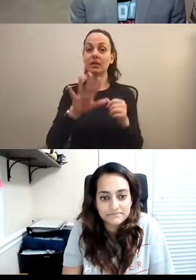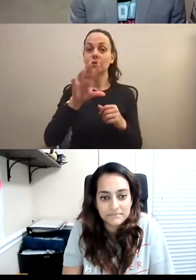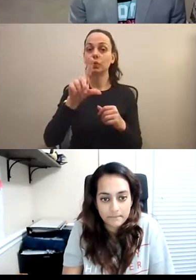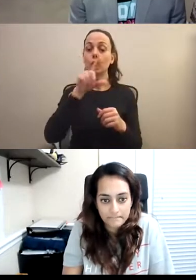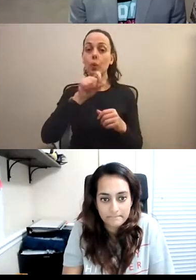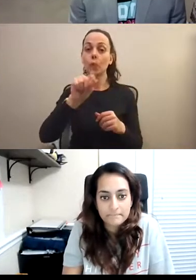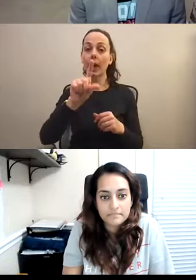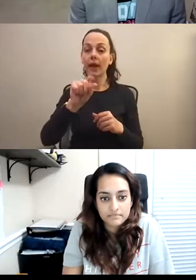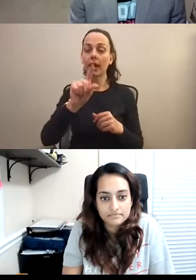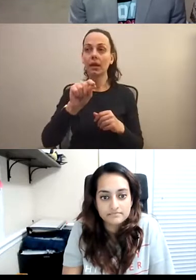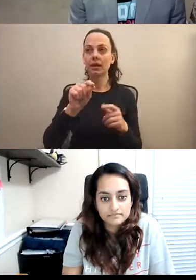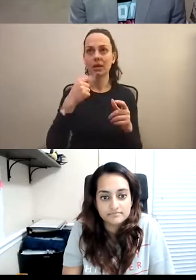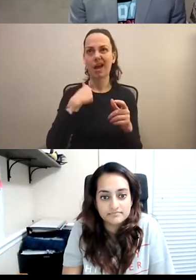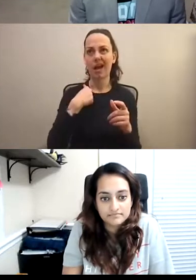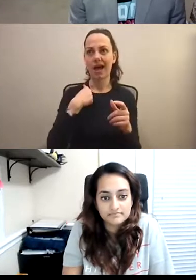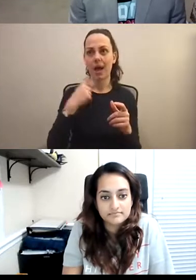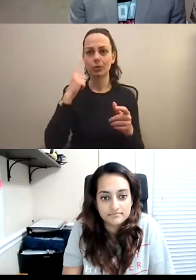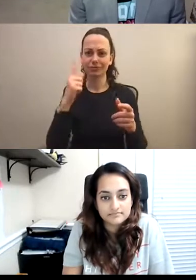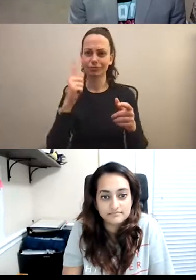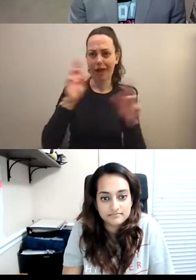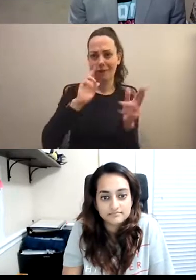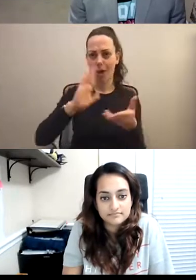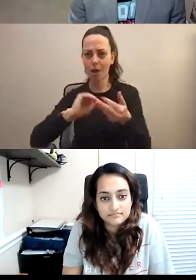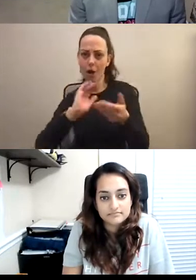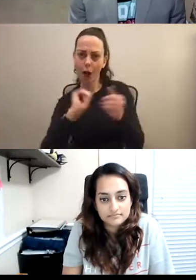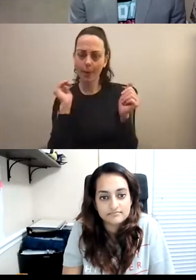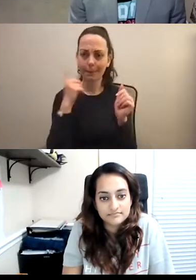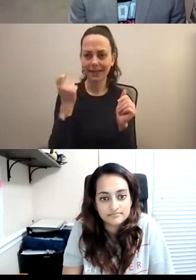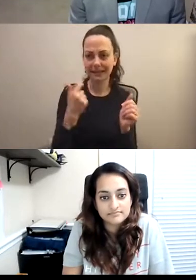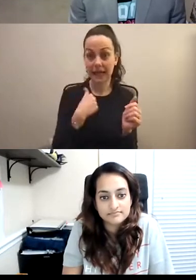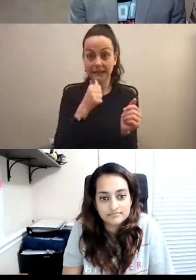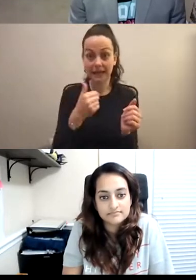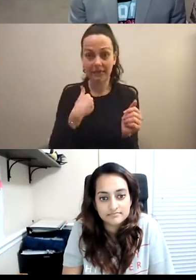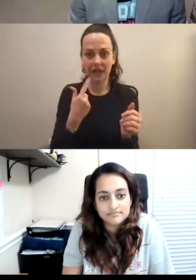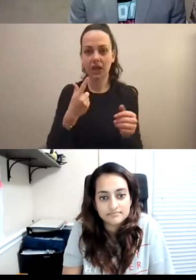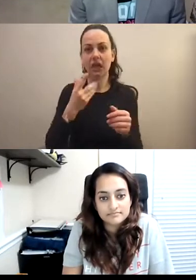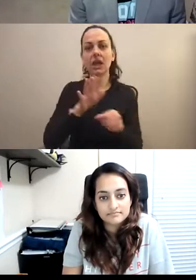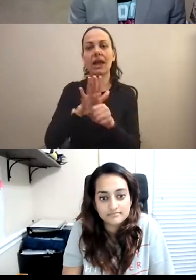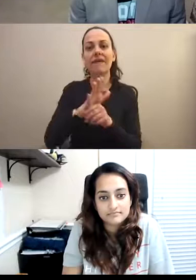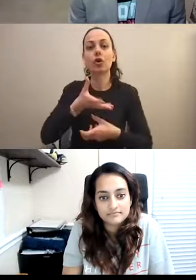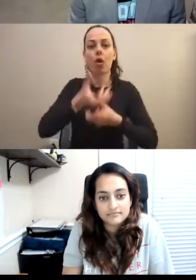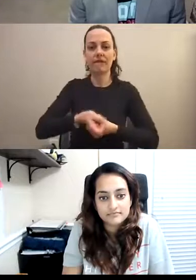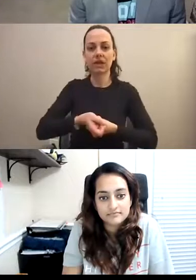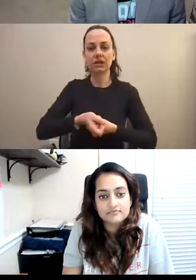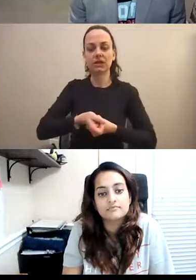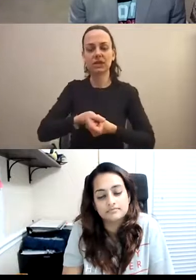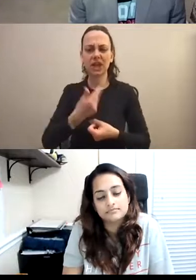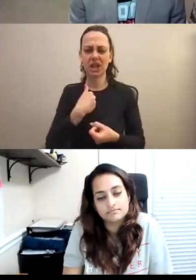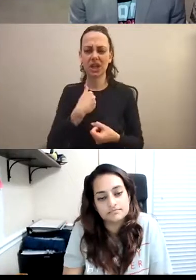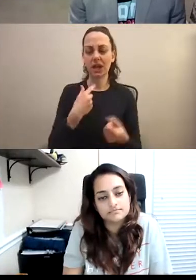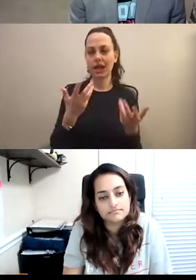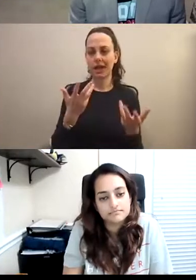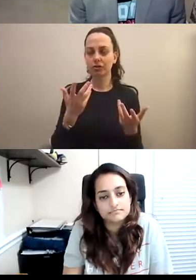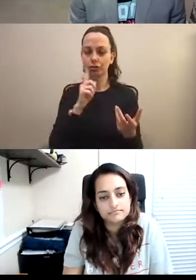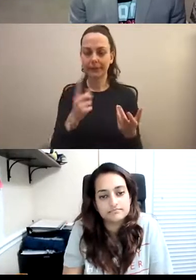was all about the hookup stage because I didn't have enough self-confidence, and I was just like,